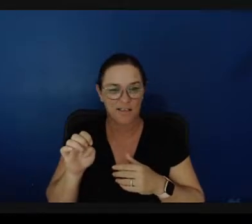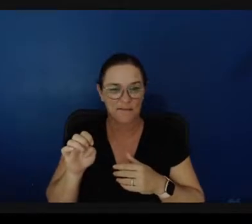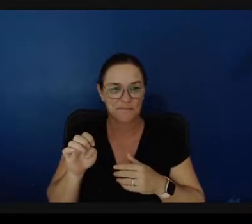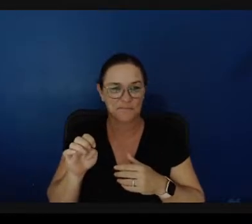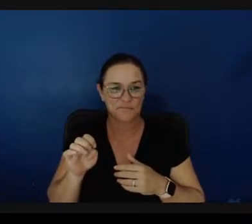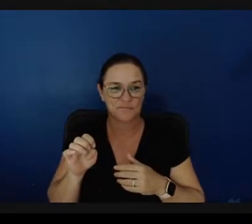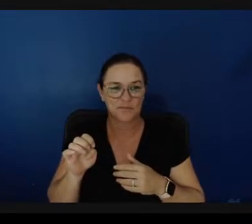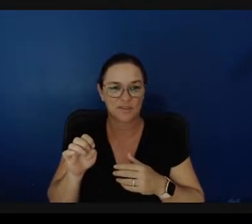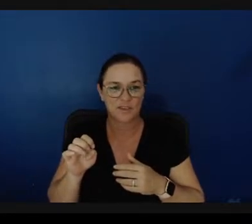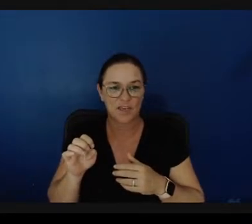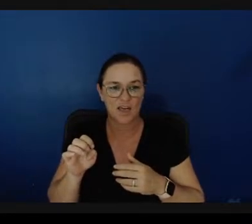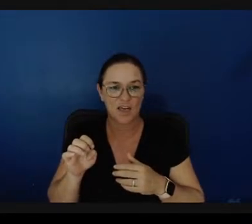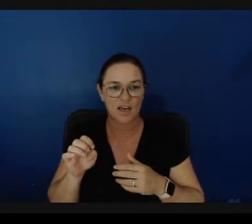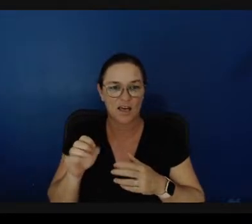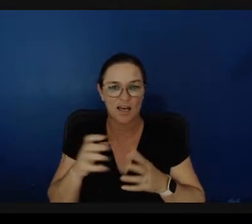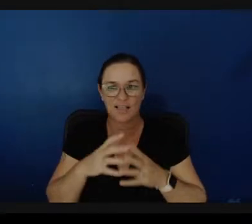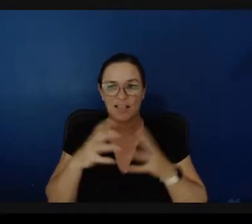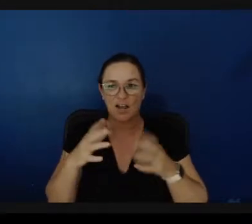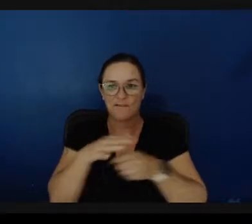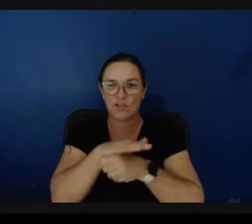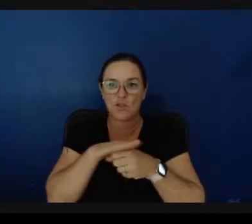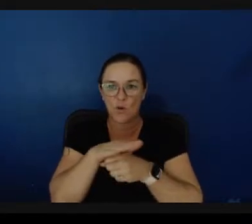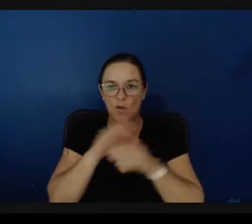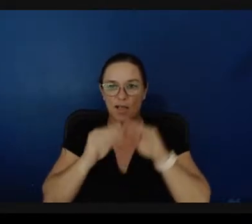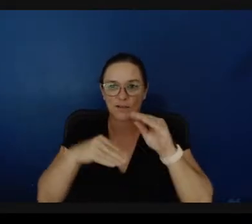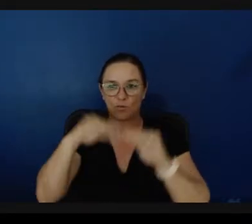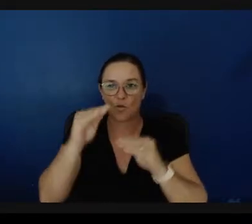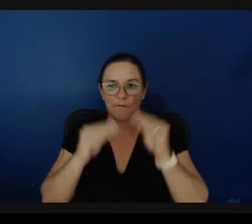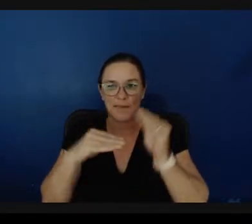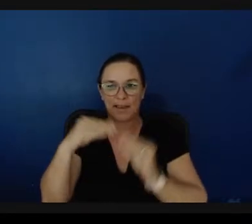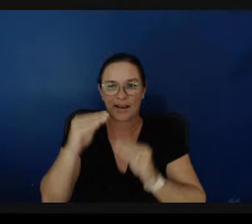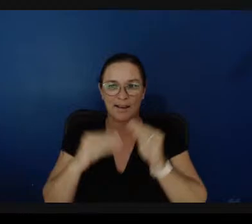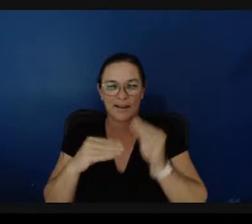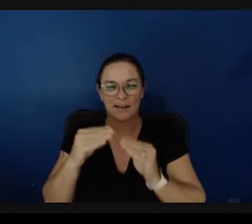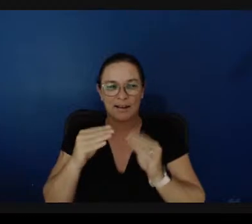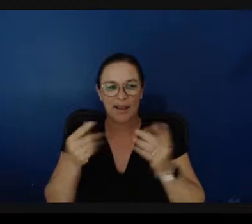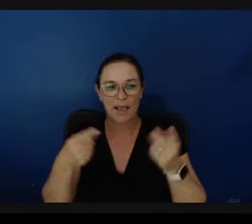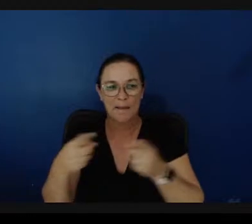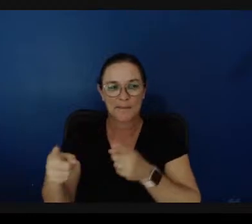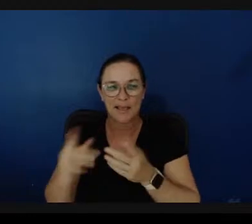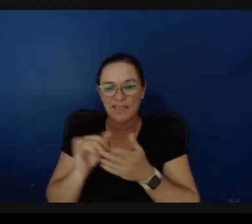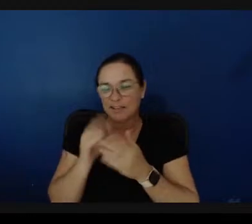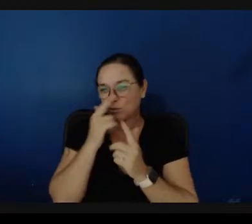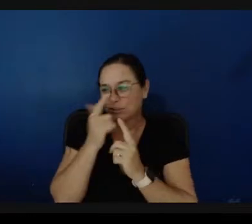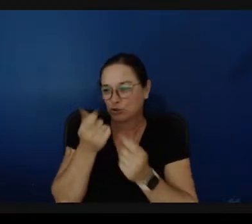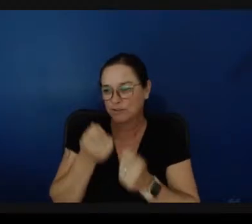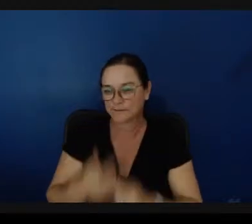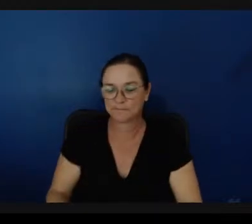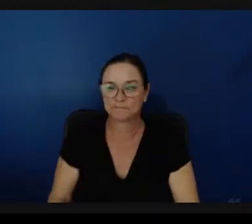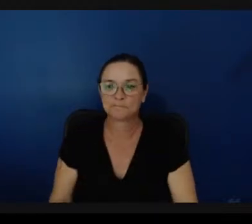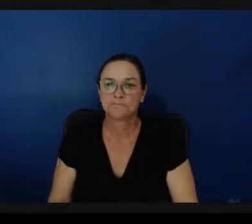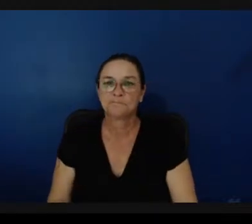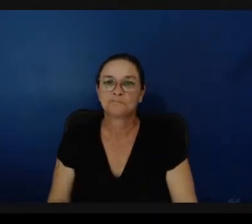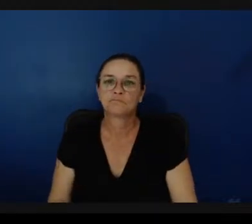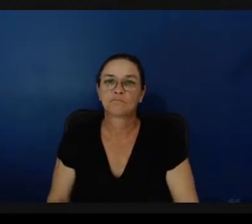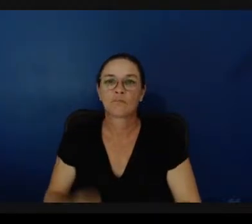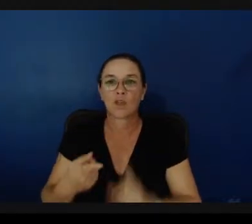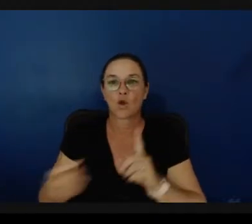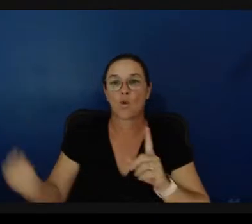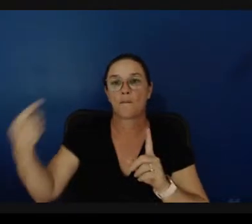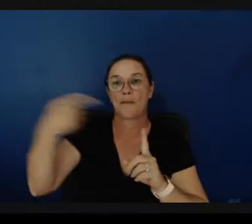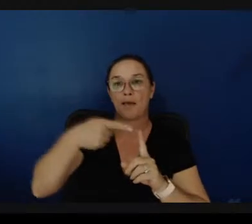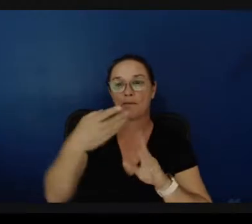of localized wiggling happening there, right? That's the interesting point there. And let's go back to the previous version to